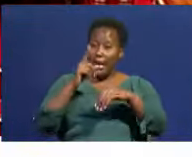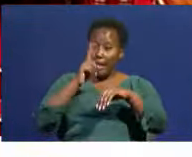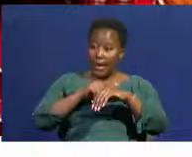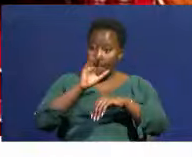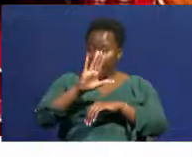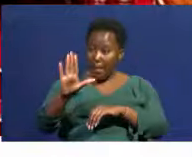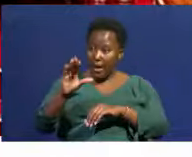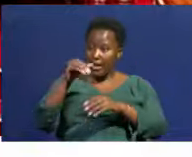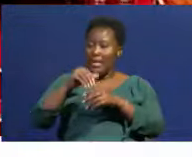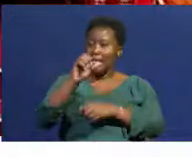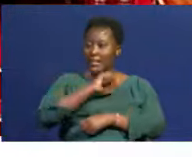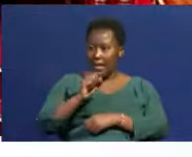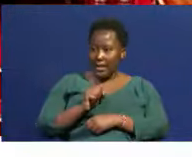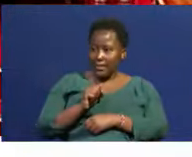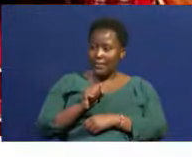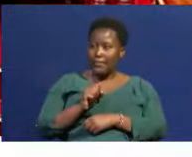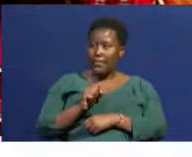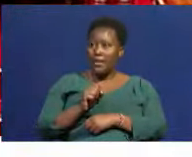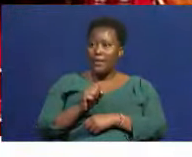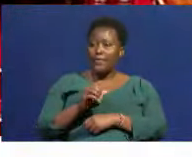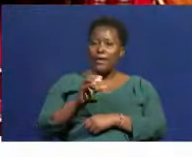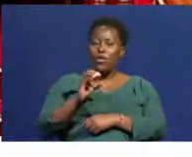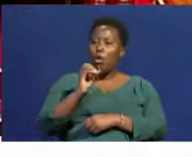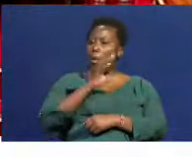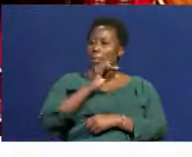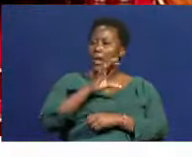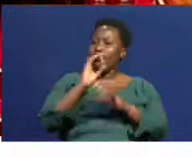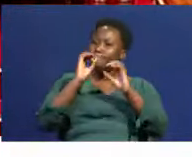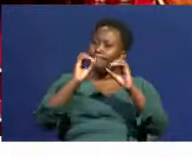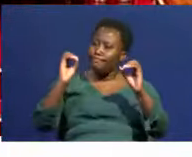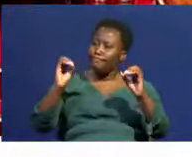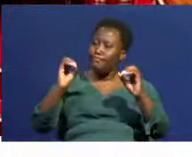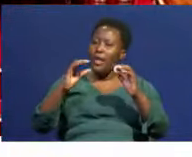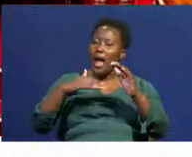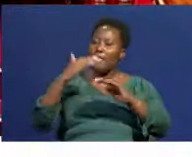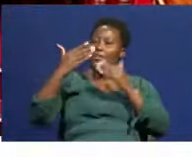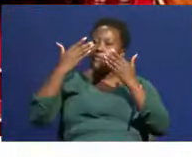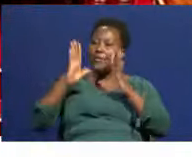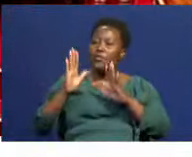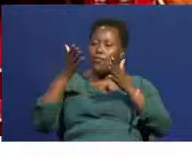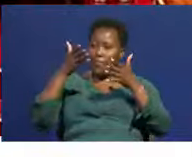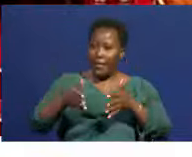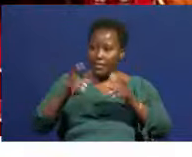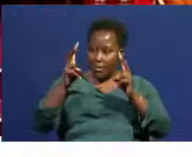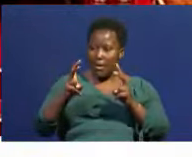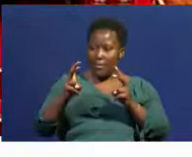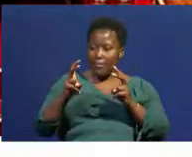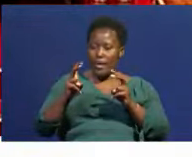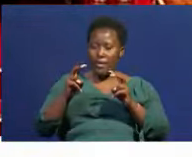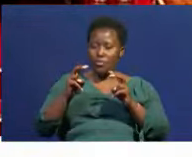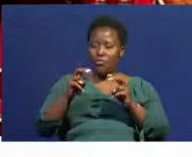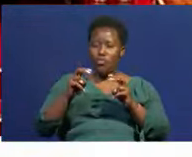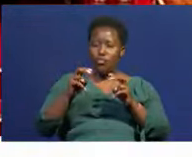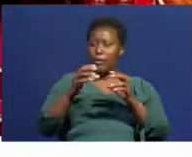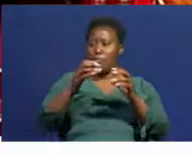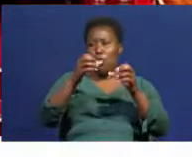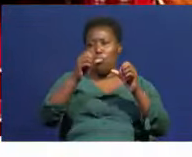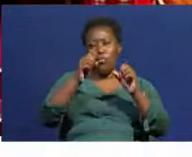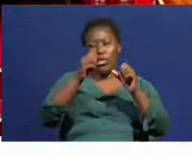in the Senate. There will be zero complaints after the conclusion of this matter. Let's resist there, Honorable